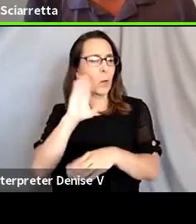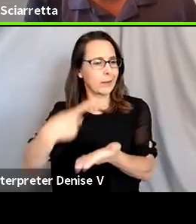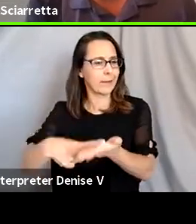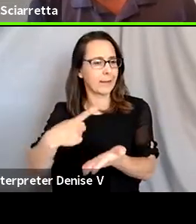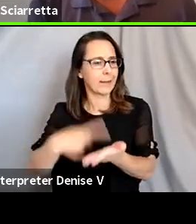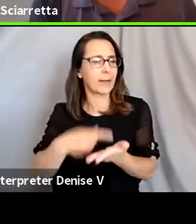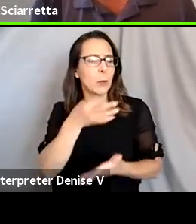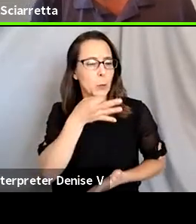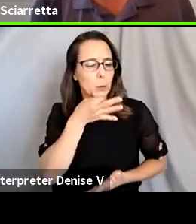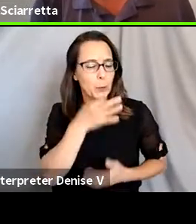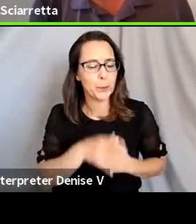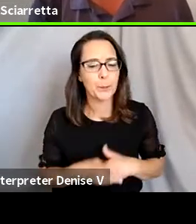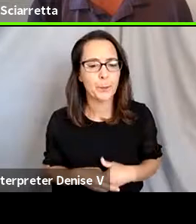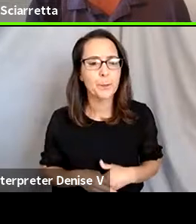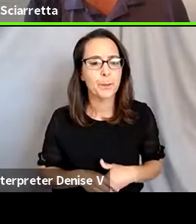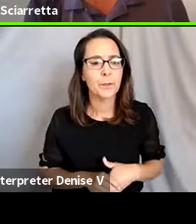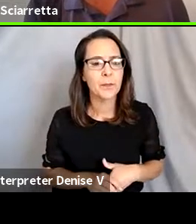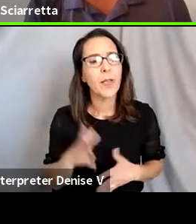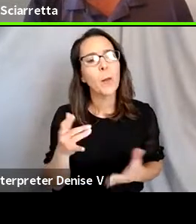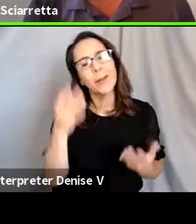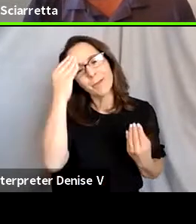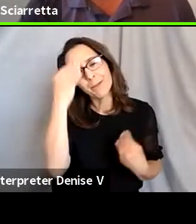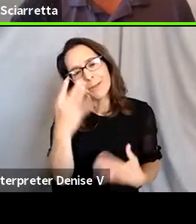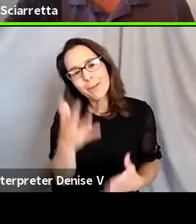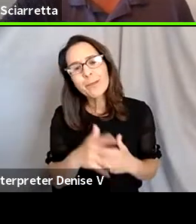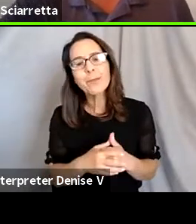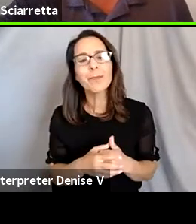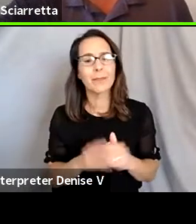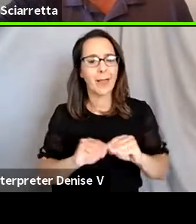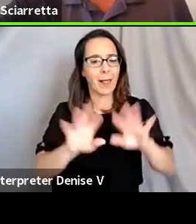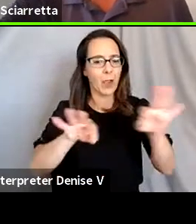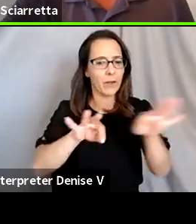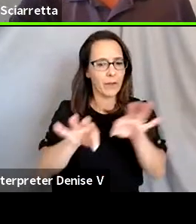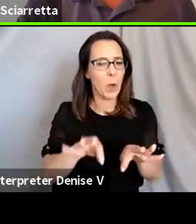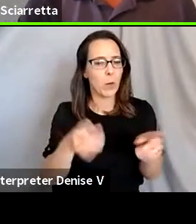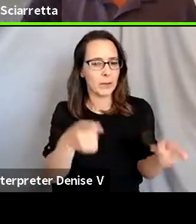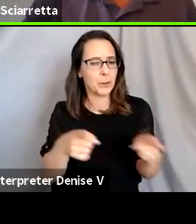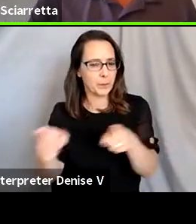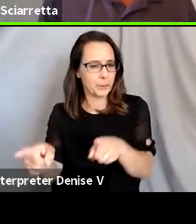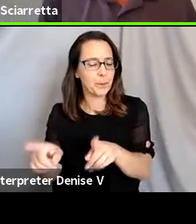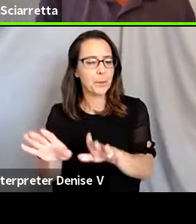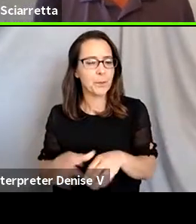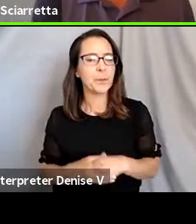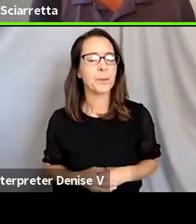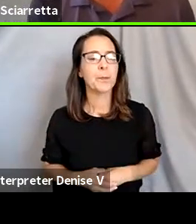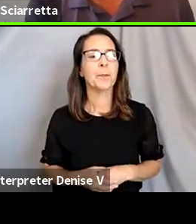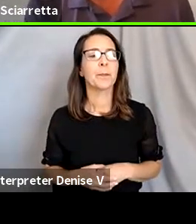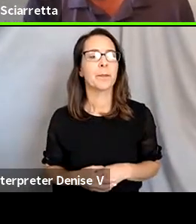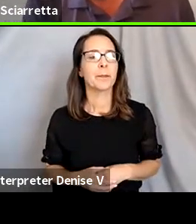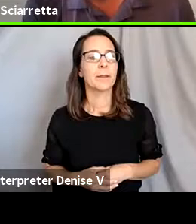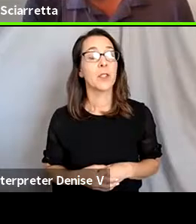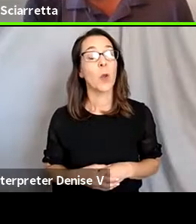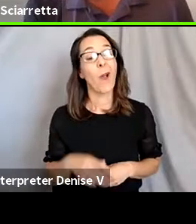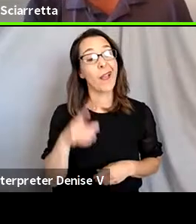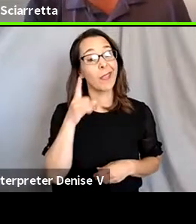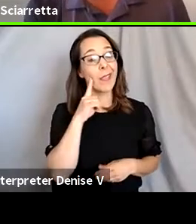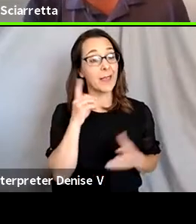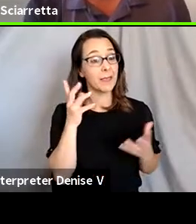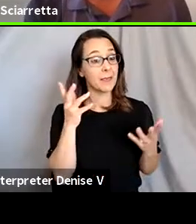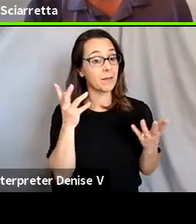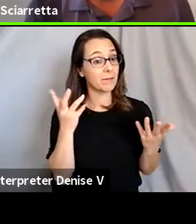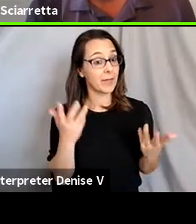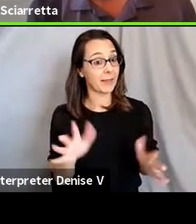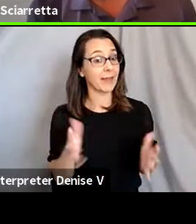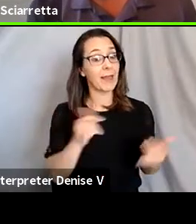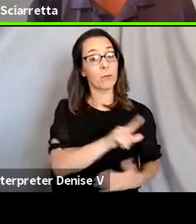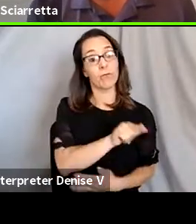couple minutes. So just wanted to clarify that. So with that, I think we'll move to